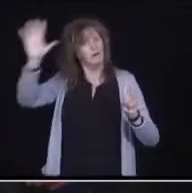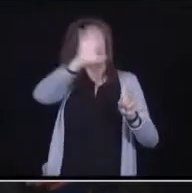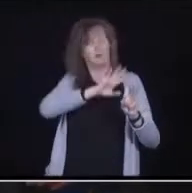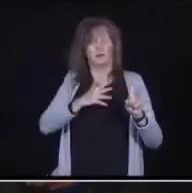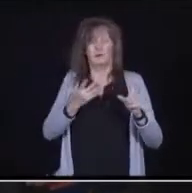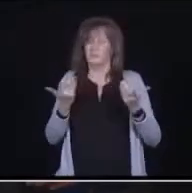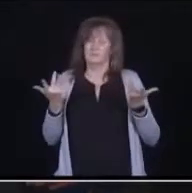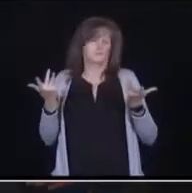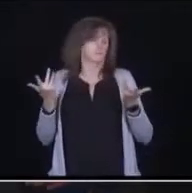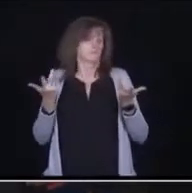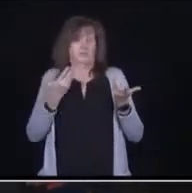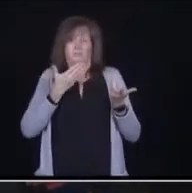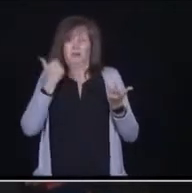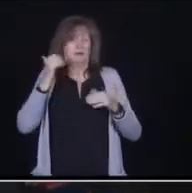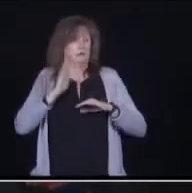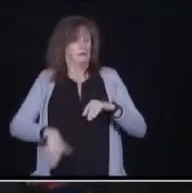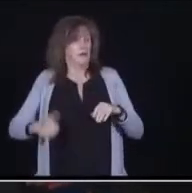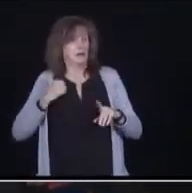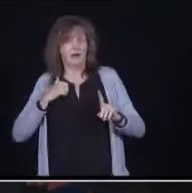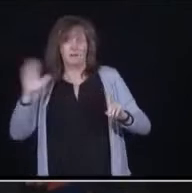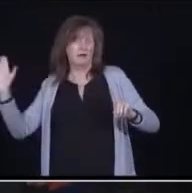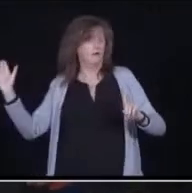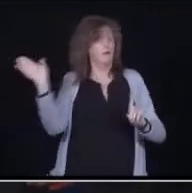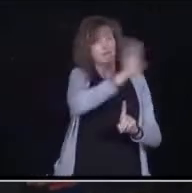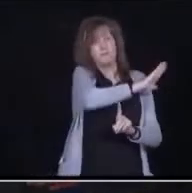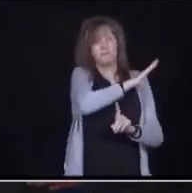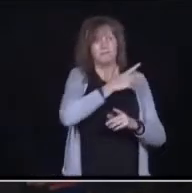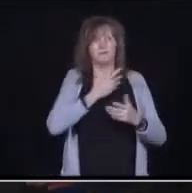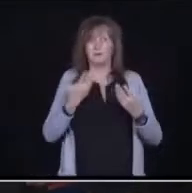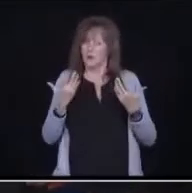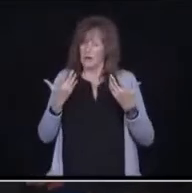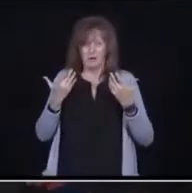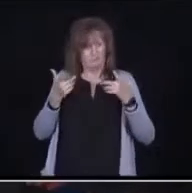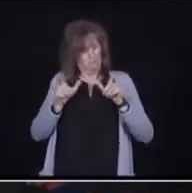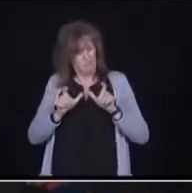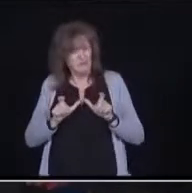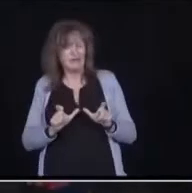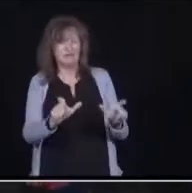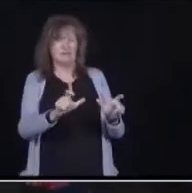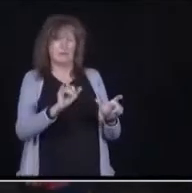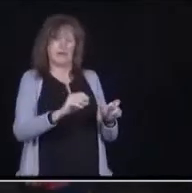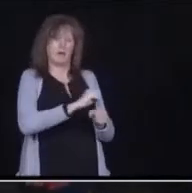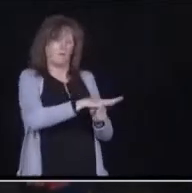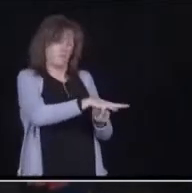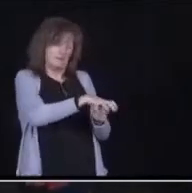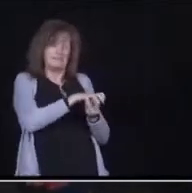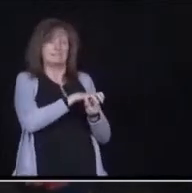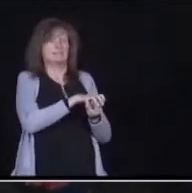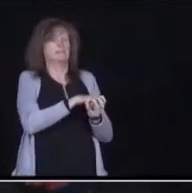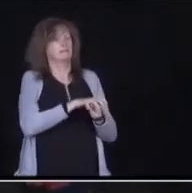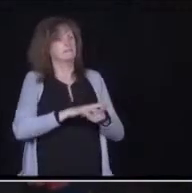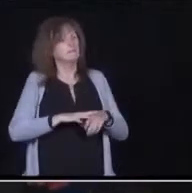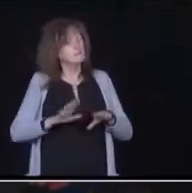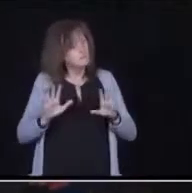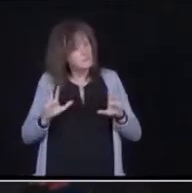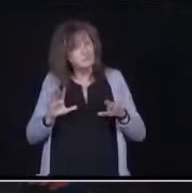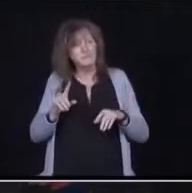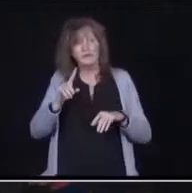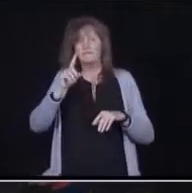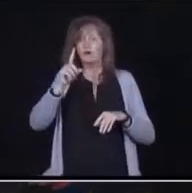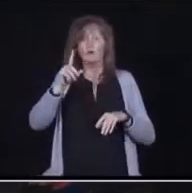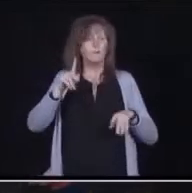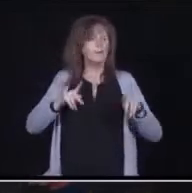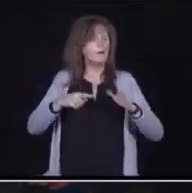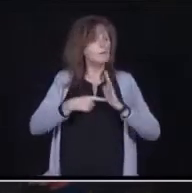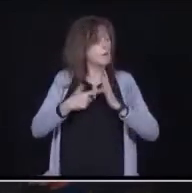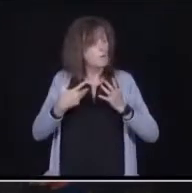have two aims. The first is to prevent the spread. To help mitigate the risk, we were the first province to call for mandatory masking in class from